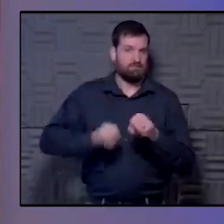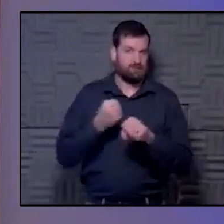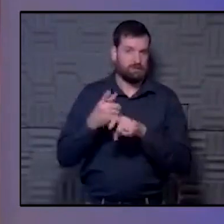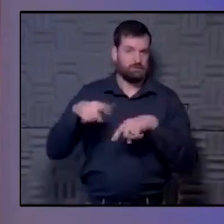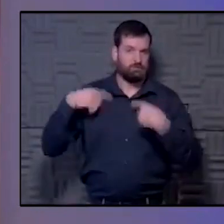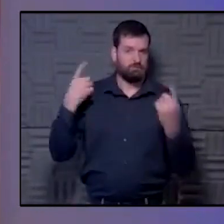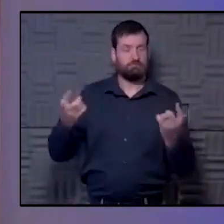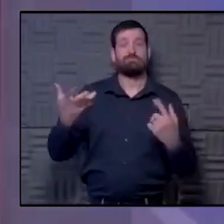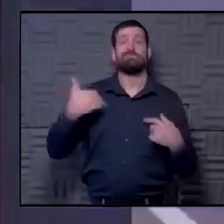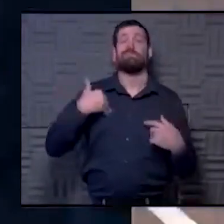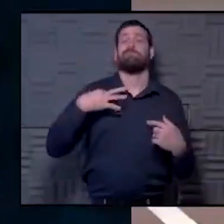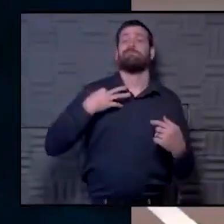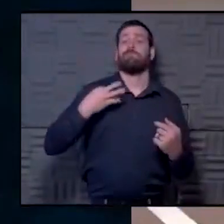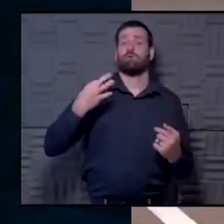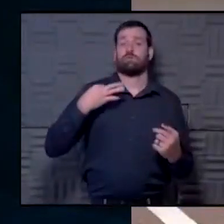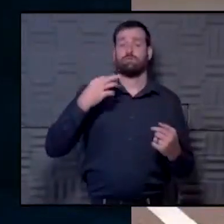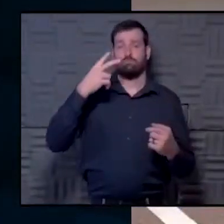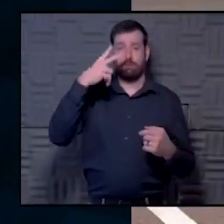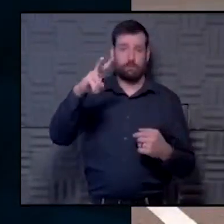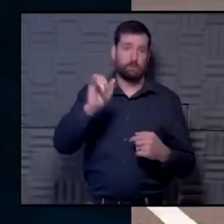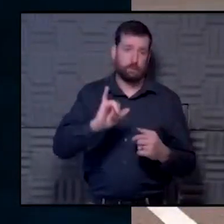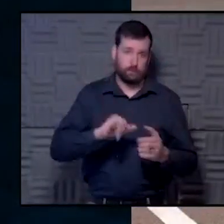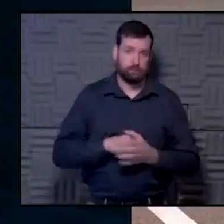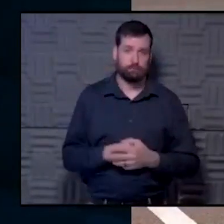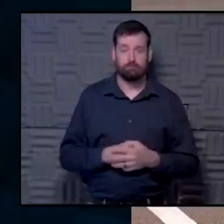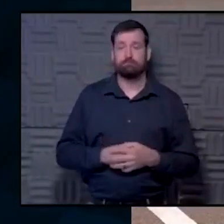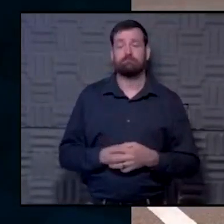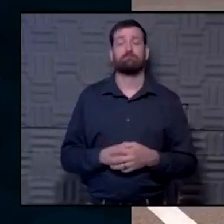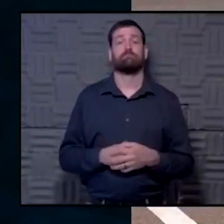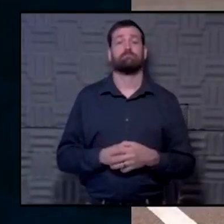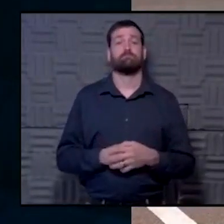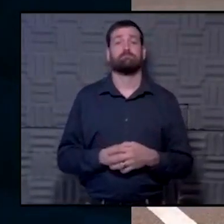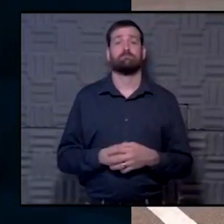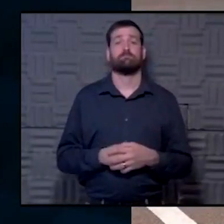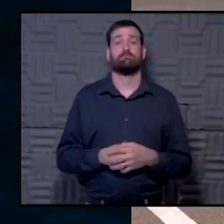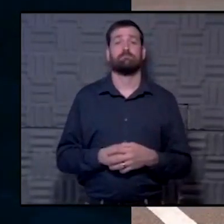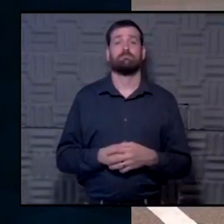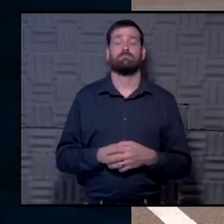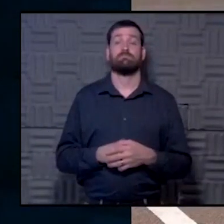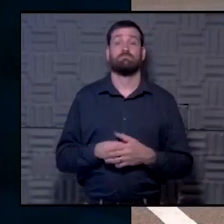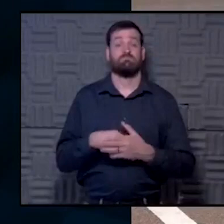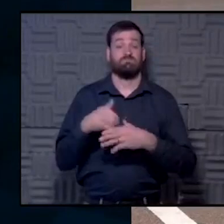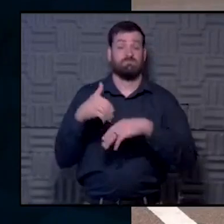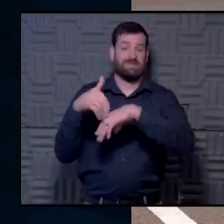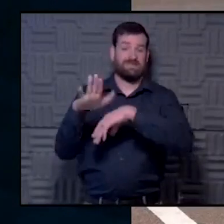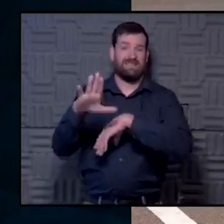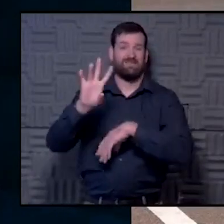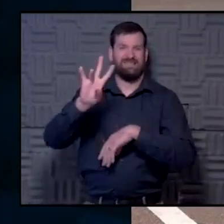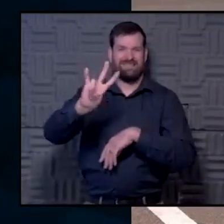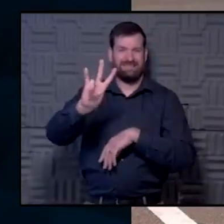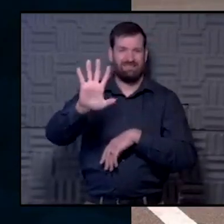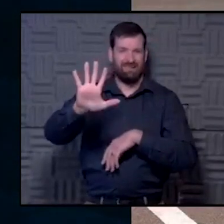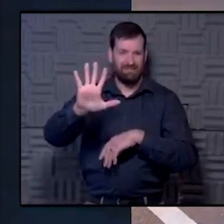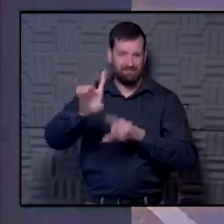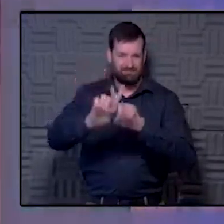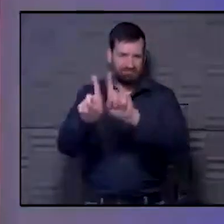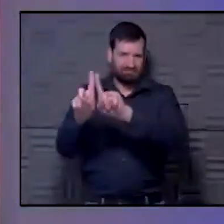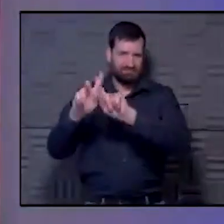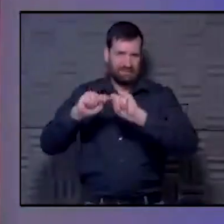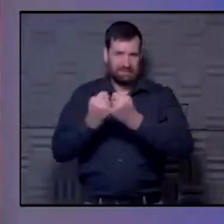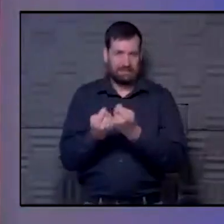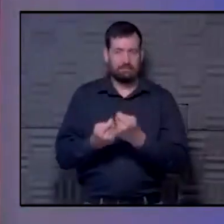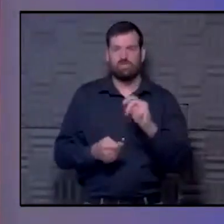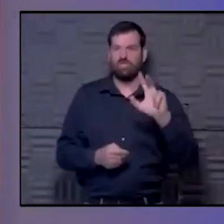have volunteers in Mexico as well. So we have sent out 75 medical teams to 30